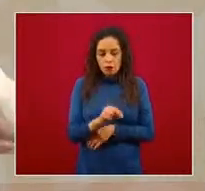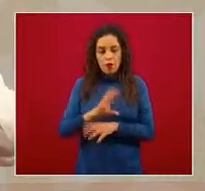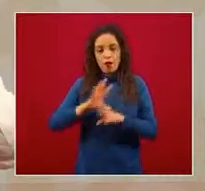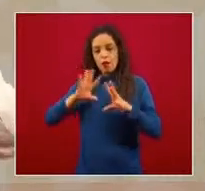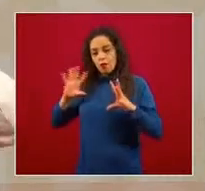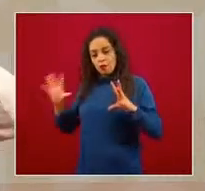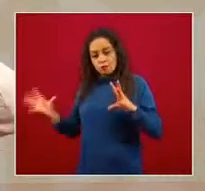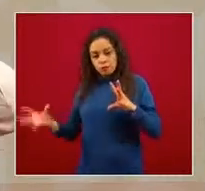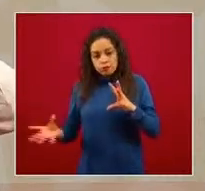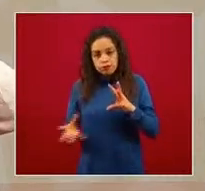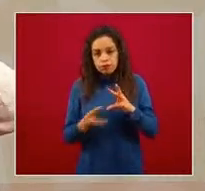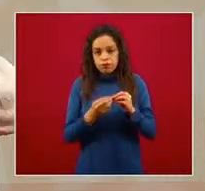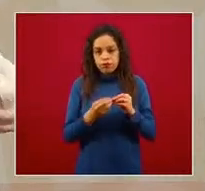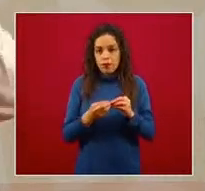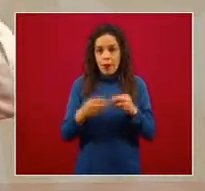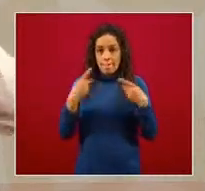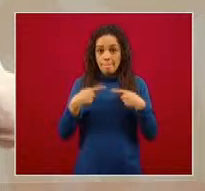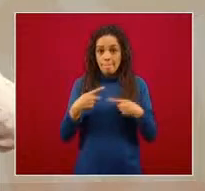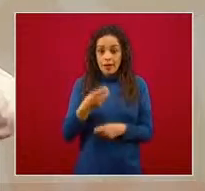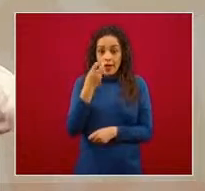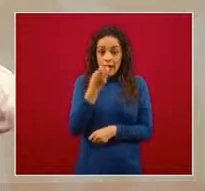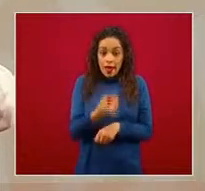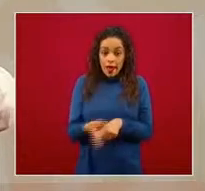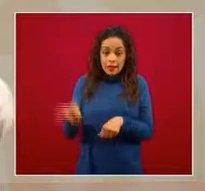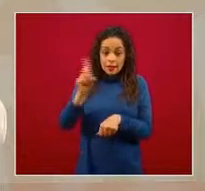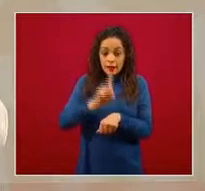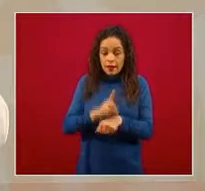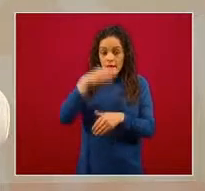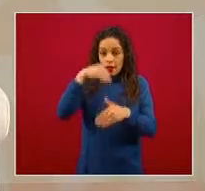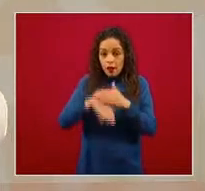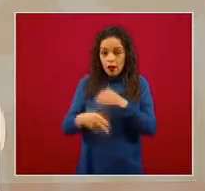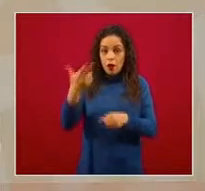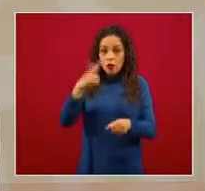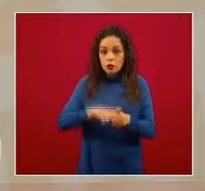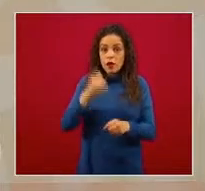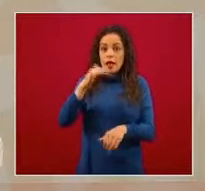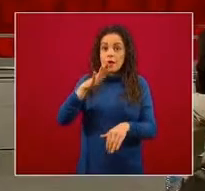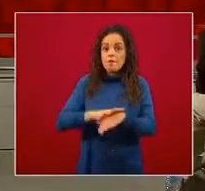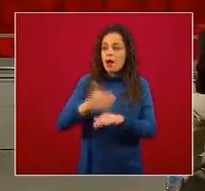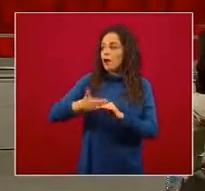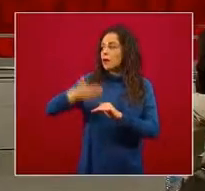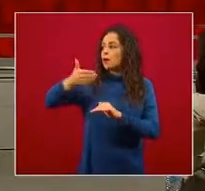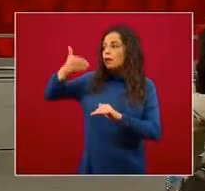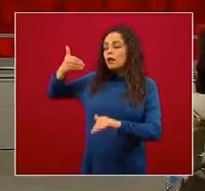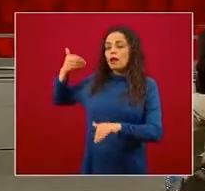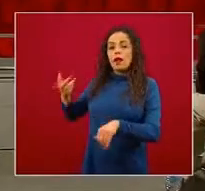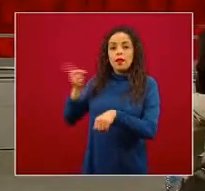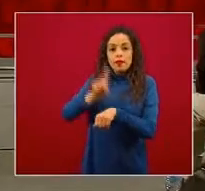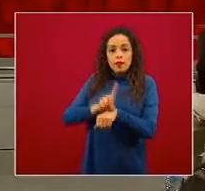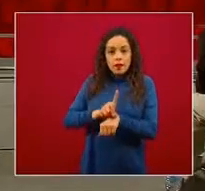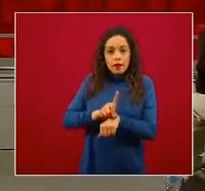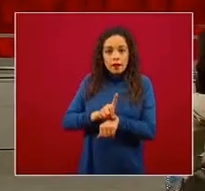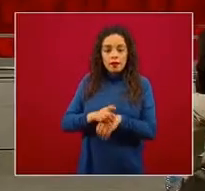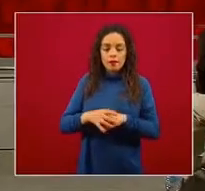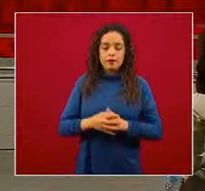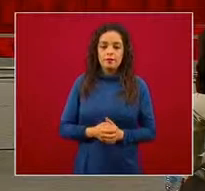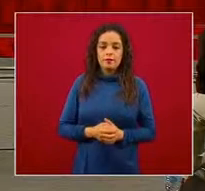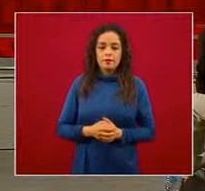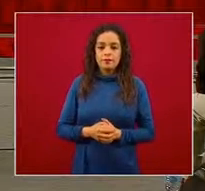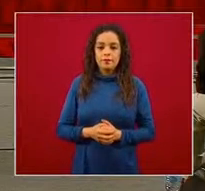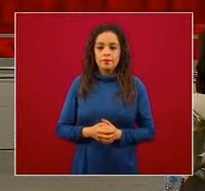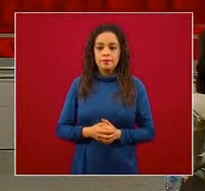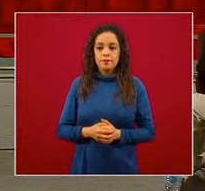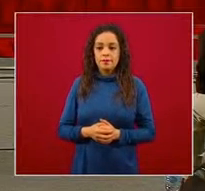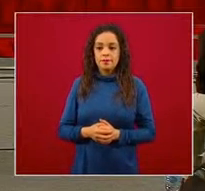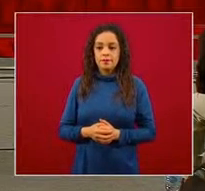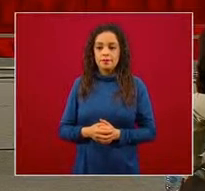the sum of people entering the hospital that day, plus the ones who were already there.